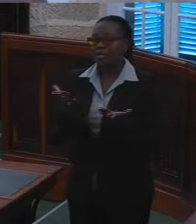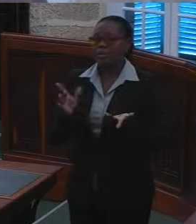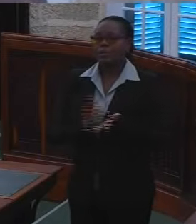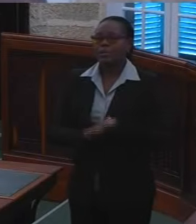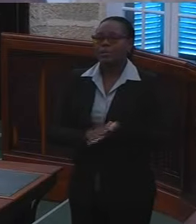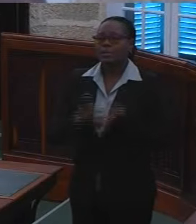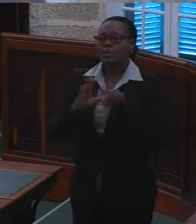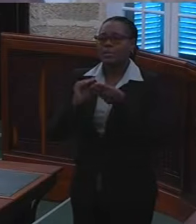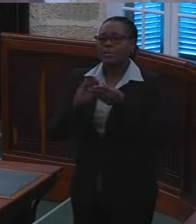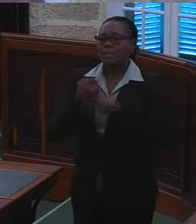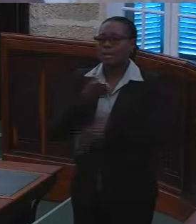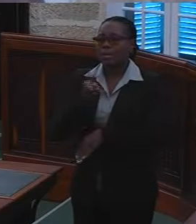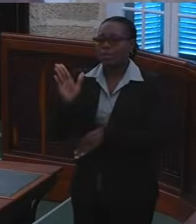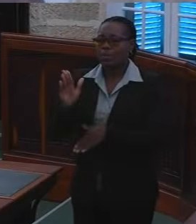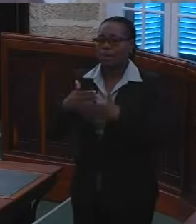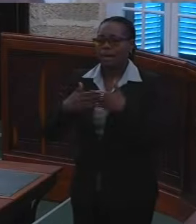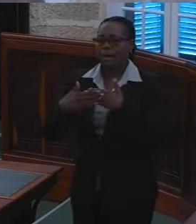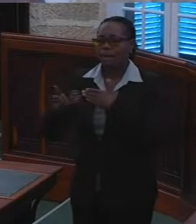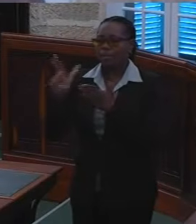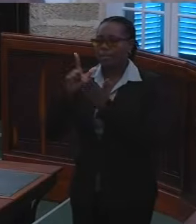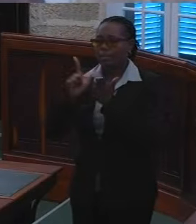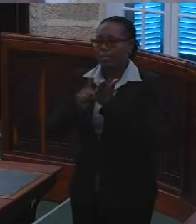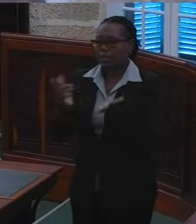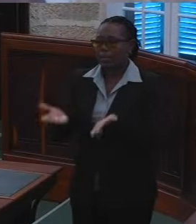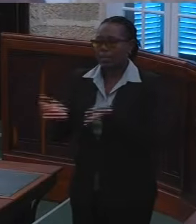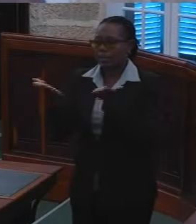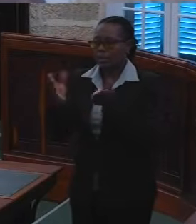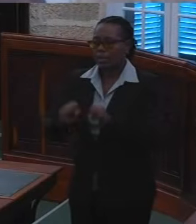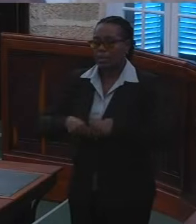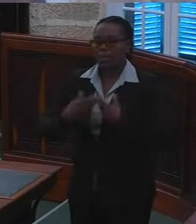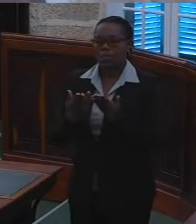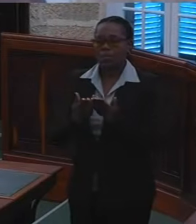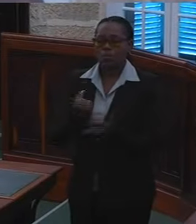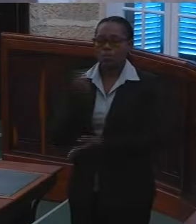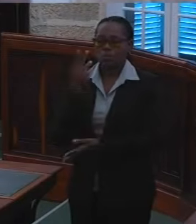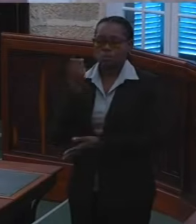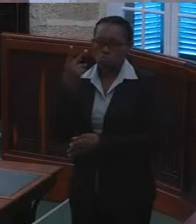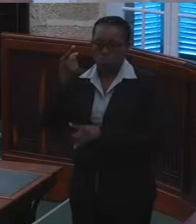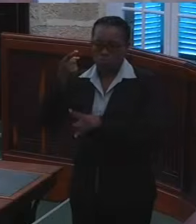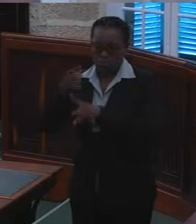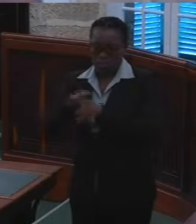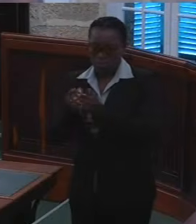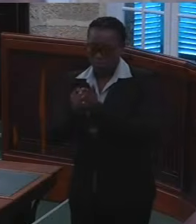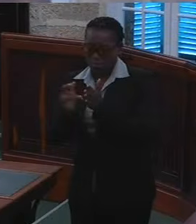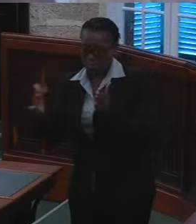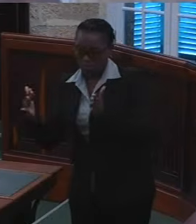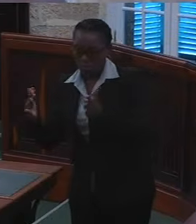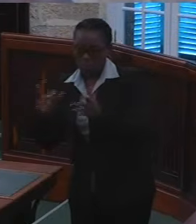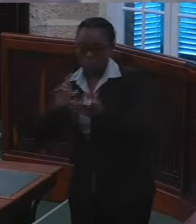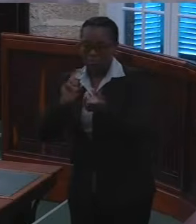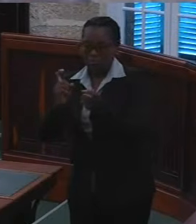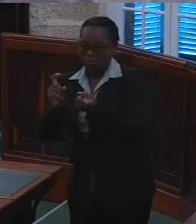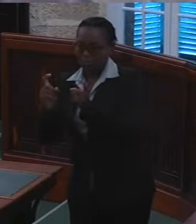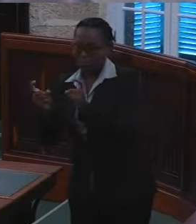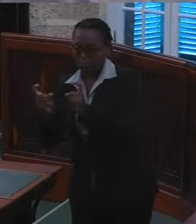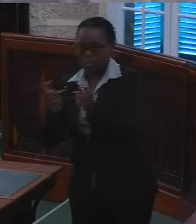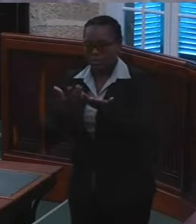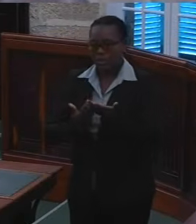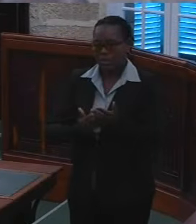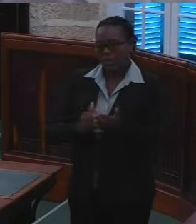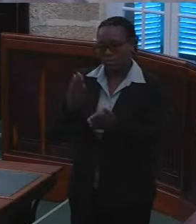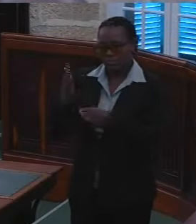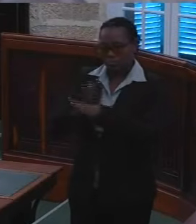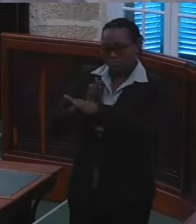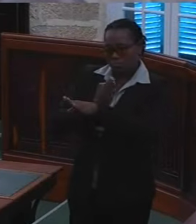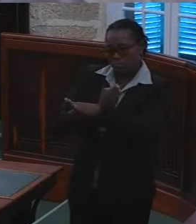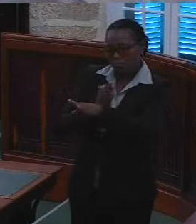that we are going after the legislation, we are going to give them a period of 12 months to get their house in order in terms of registration, getting the facilities up to